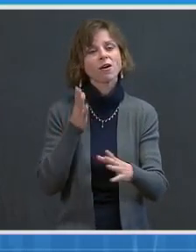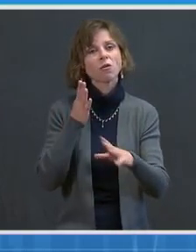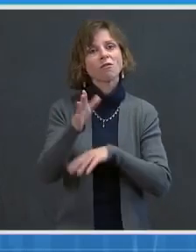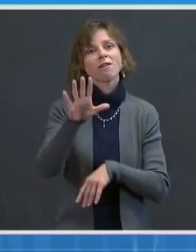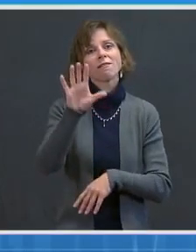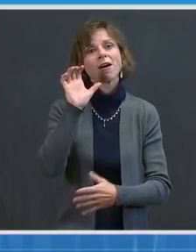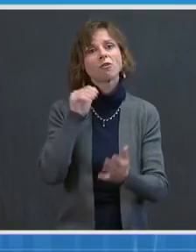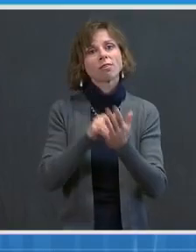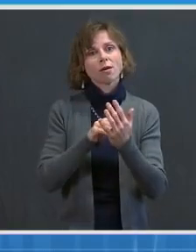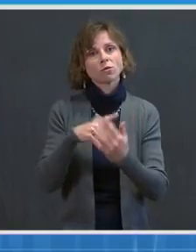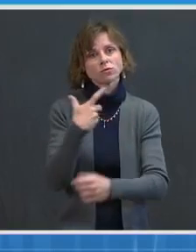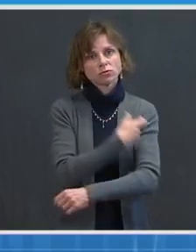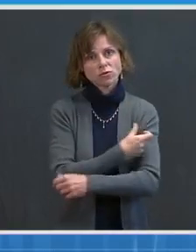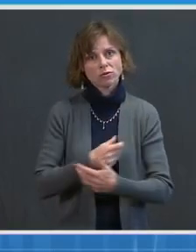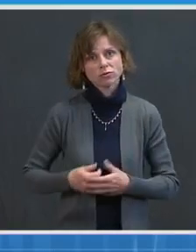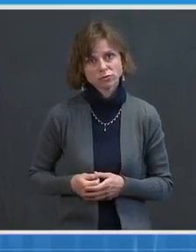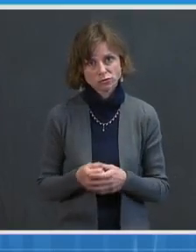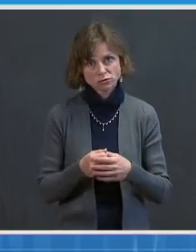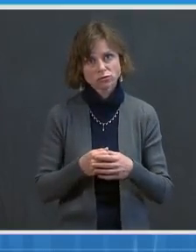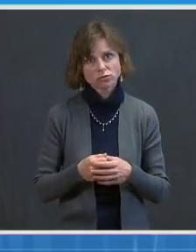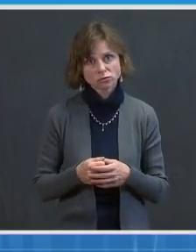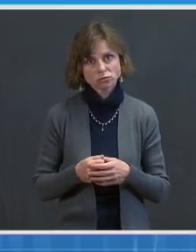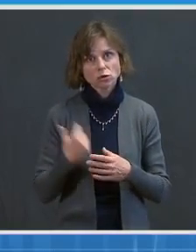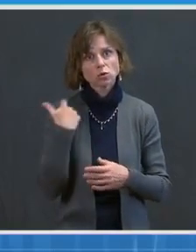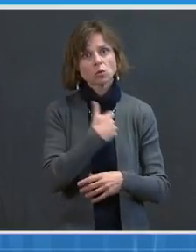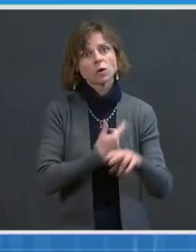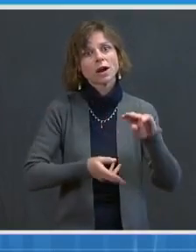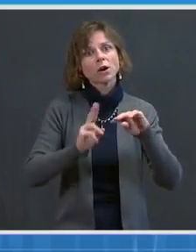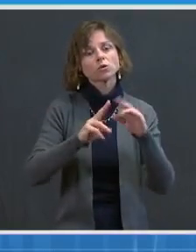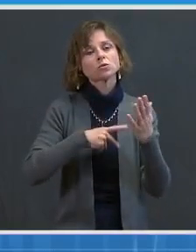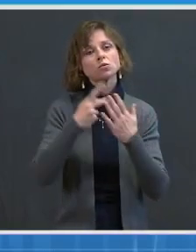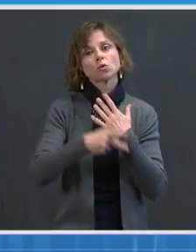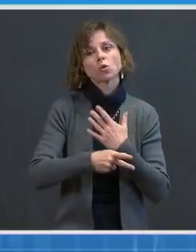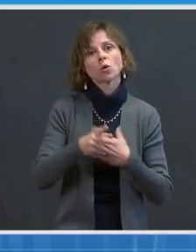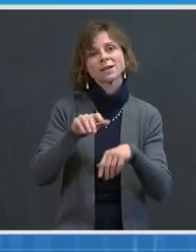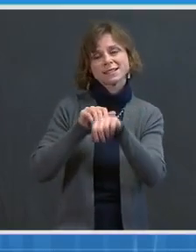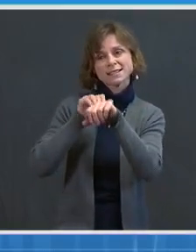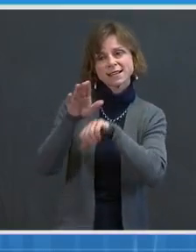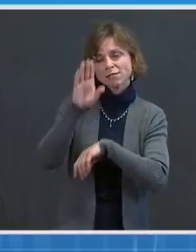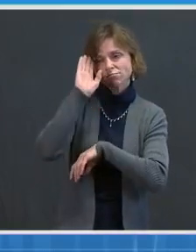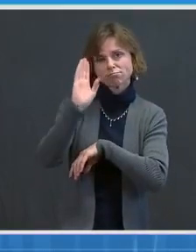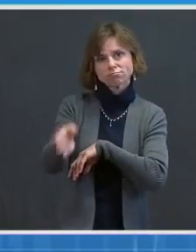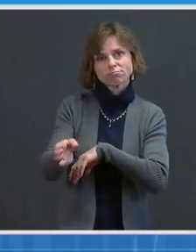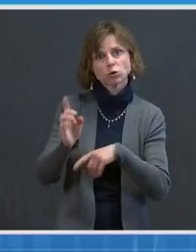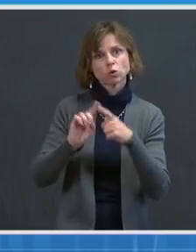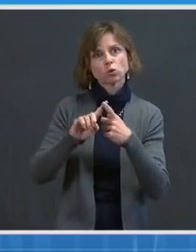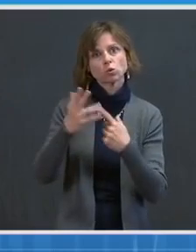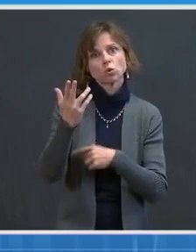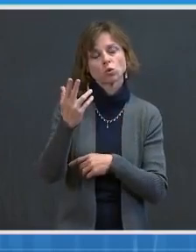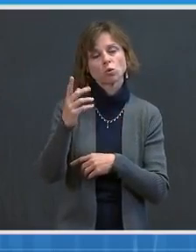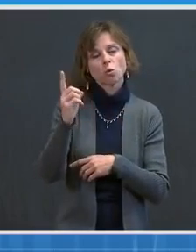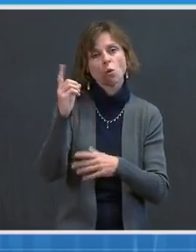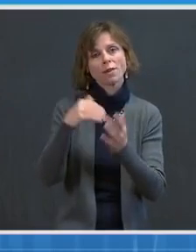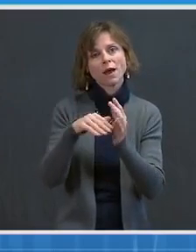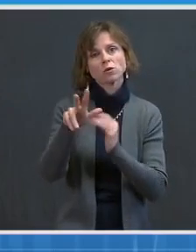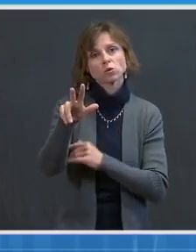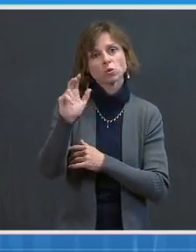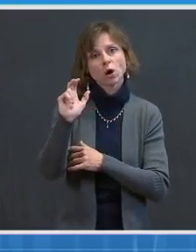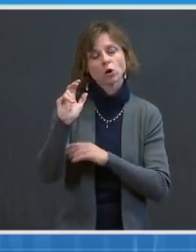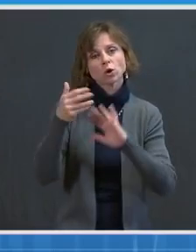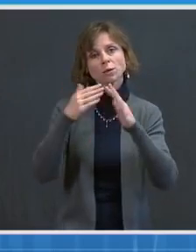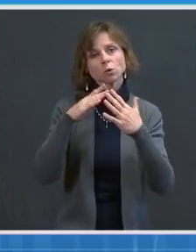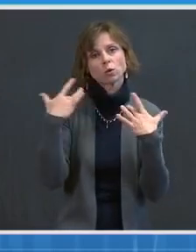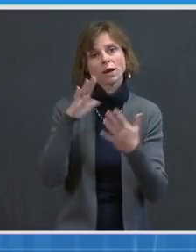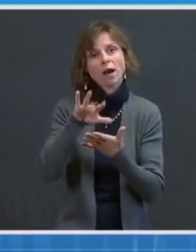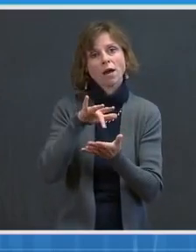We're ramping up a program that directly sends vaccines to more than 1,300 community health centers to reach hard-hit communities.